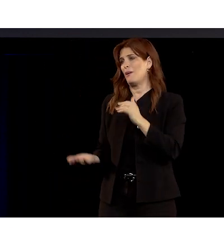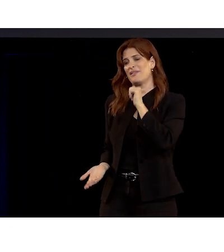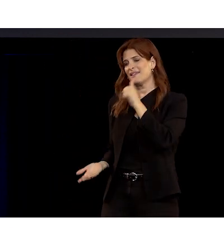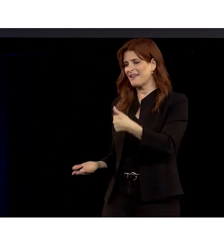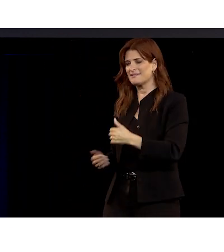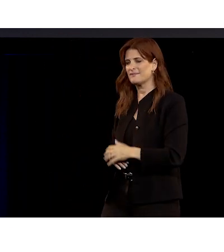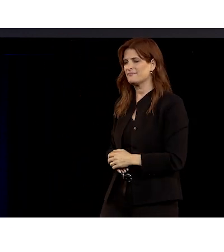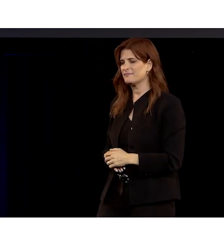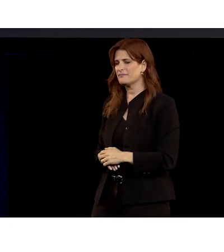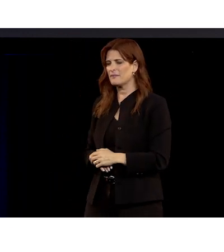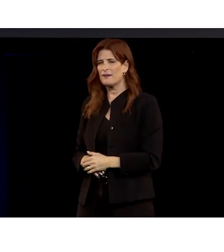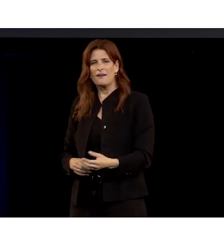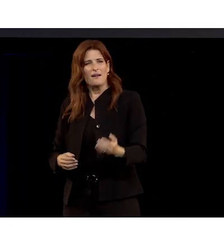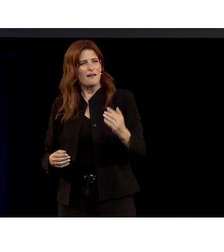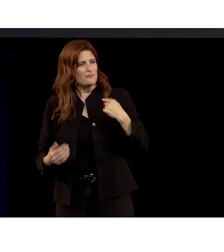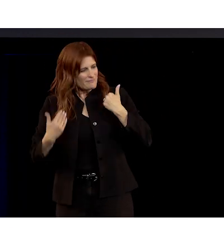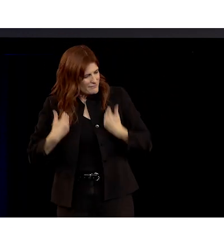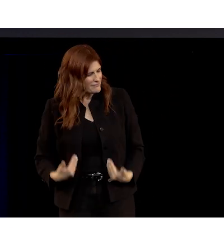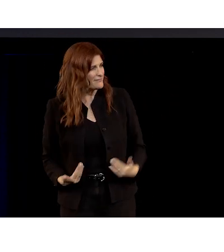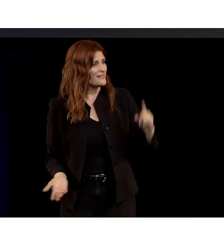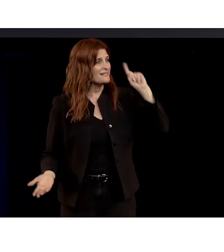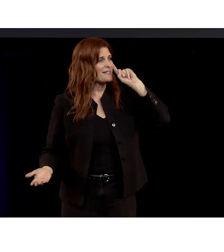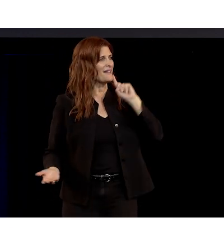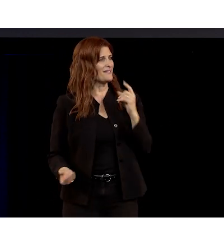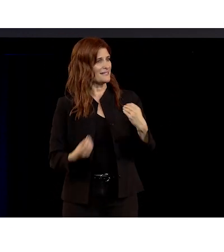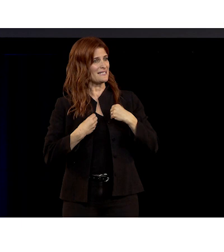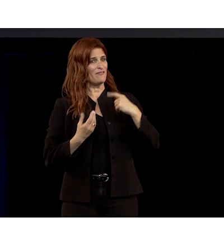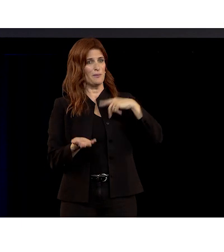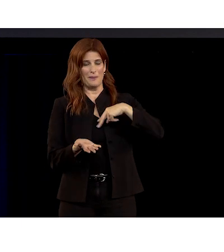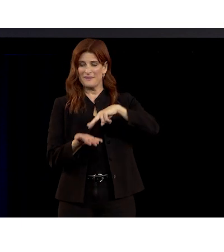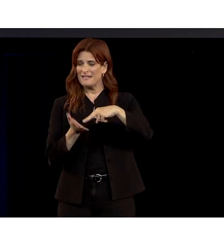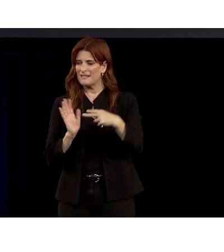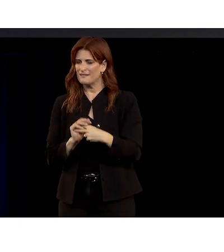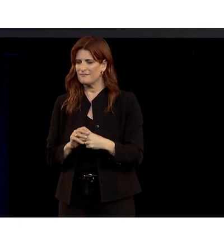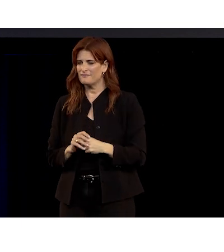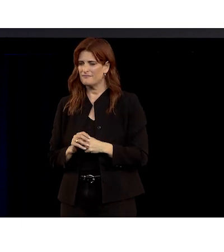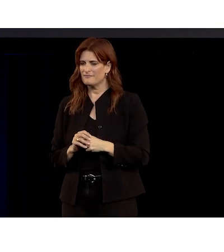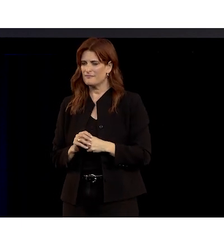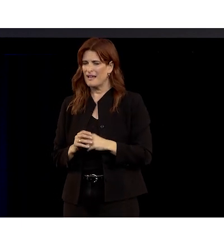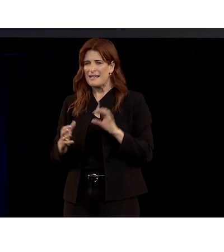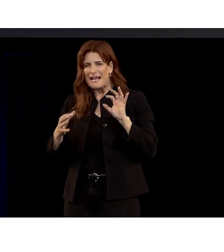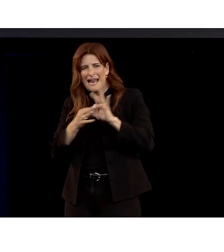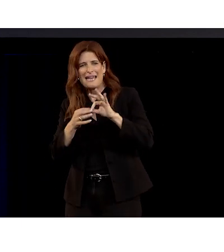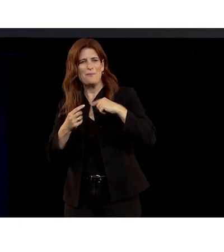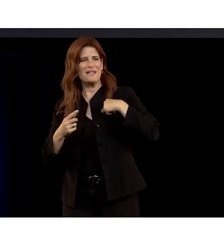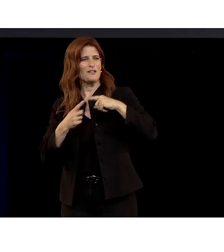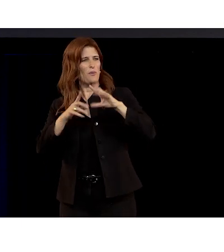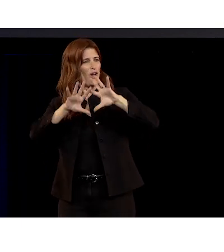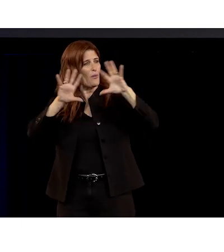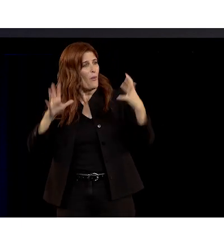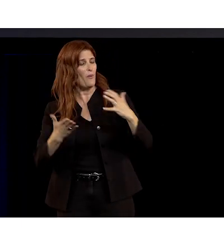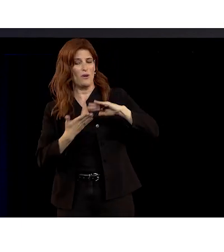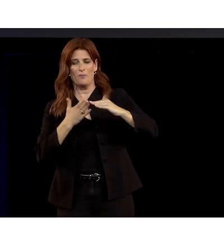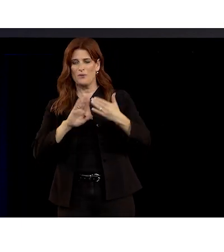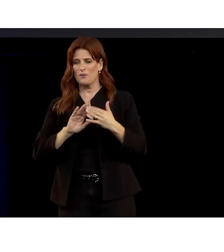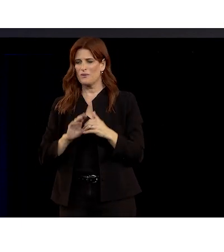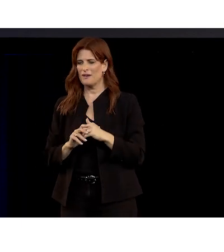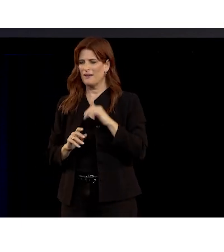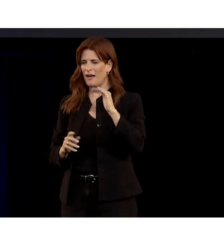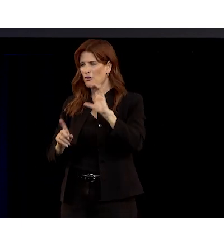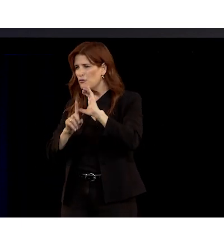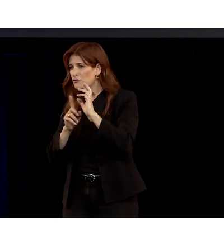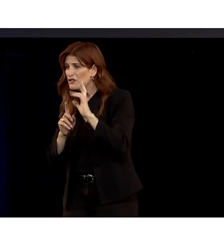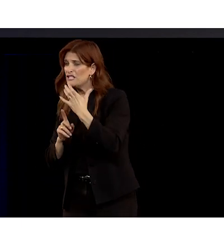awareness. Present information about gene therapy with an understanding of deaf culture and identity. Inclusion of deaf professionals. Involve